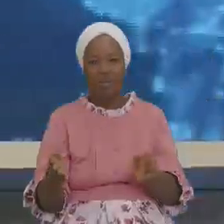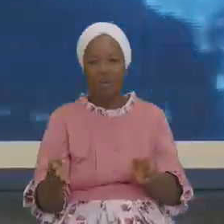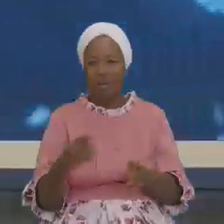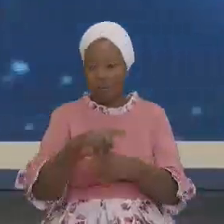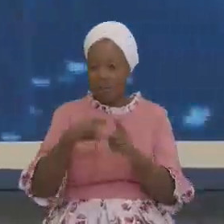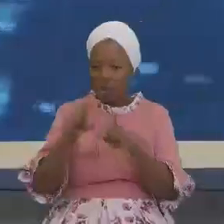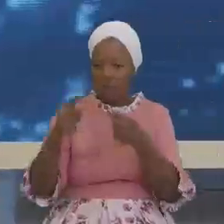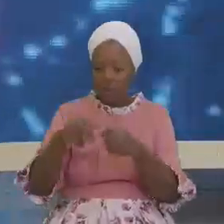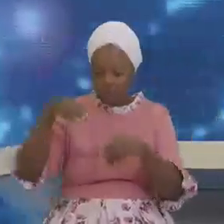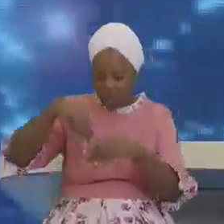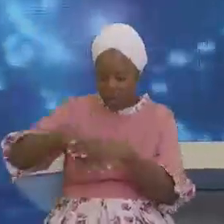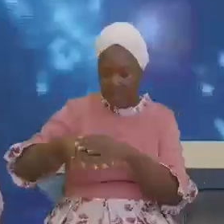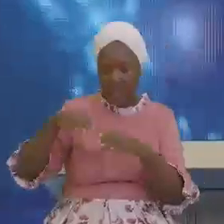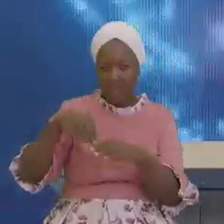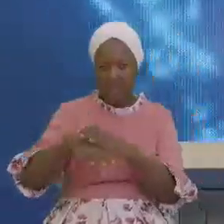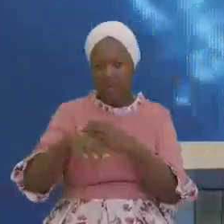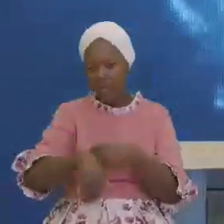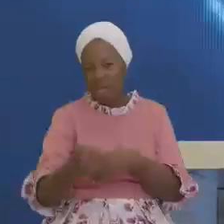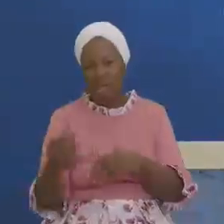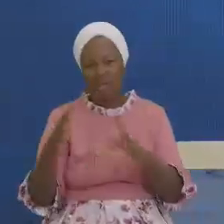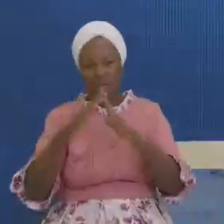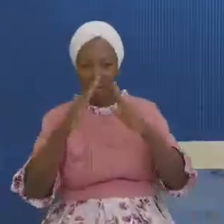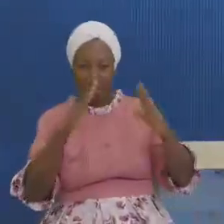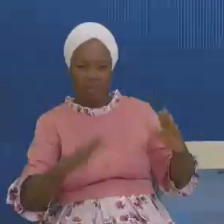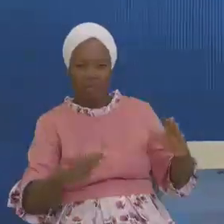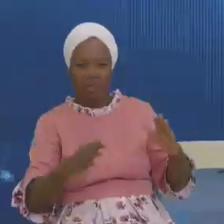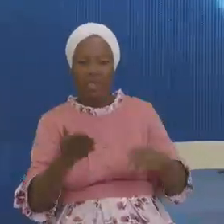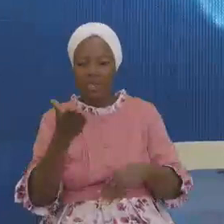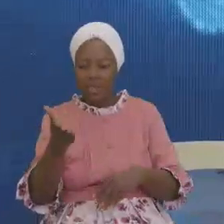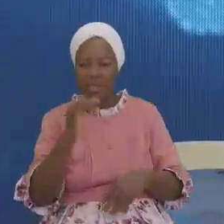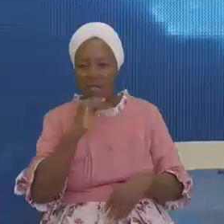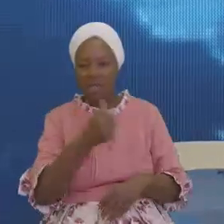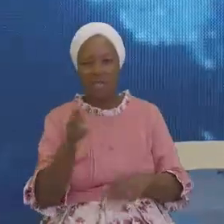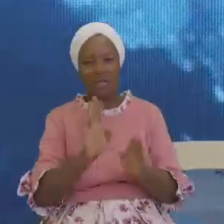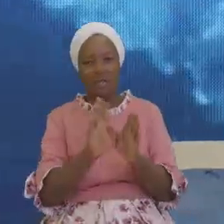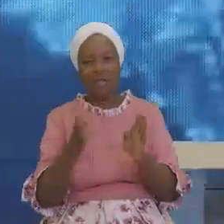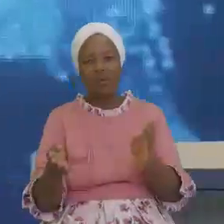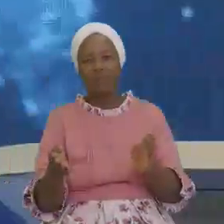enter into any building, there is a door.